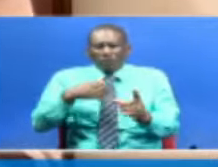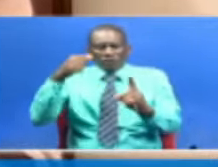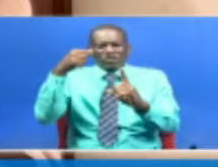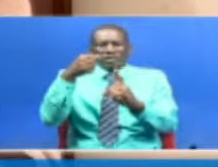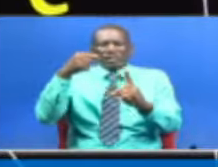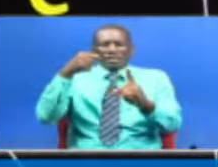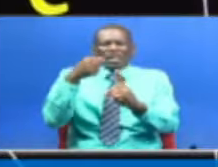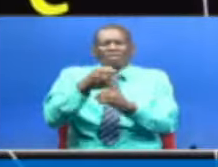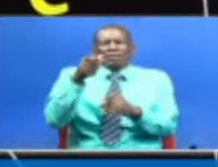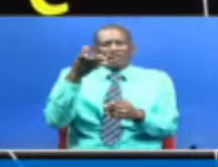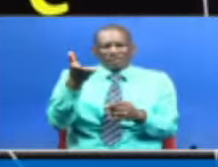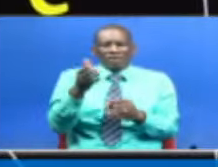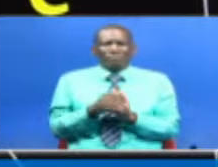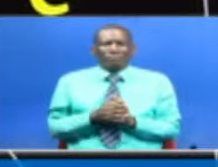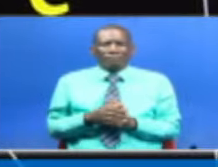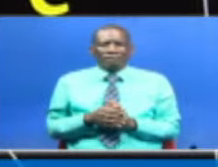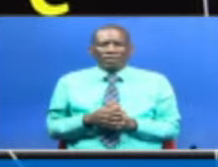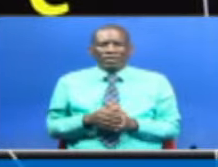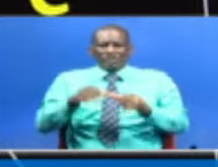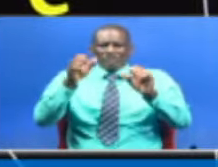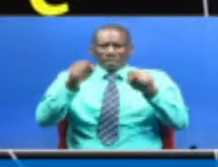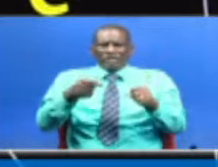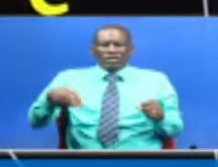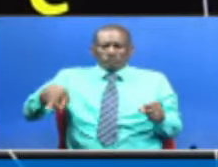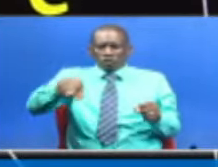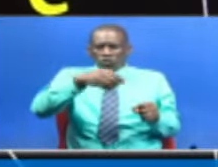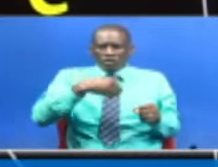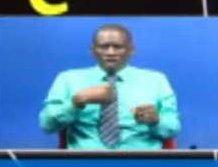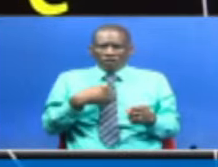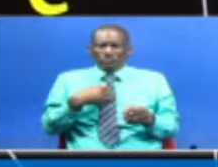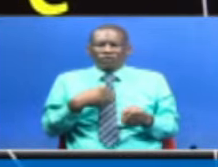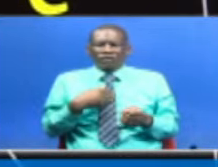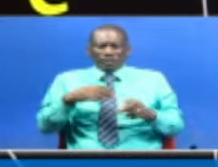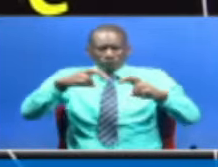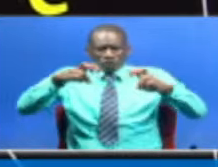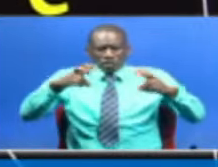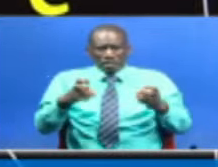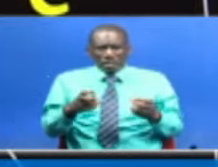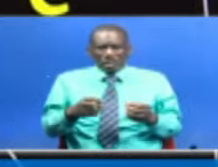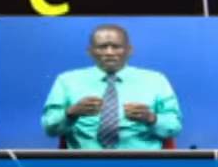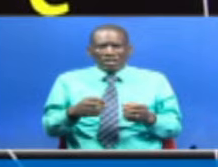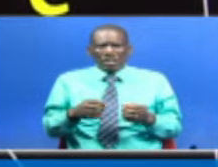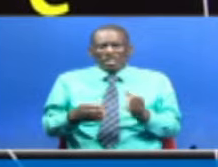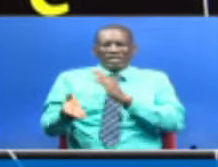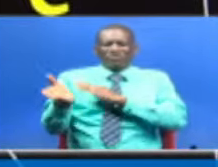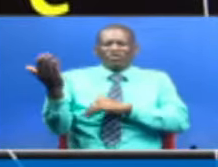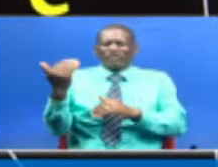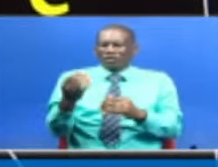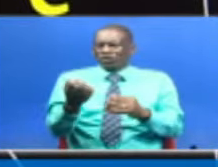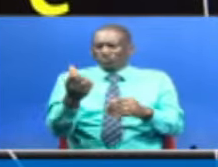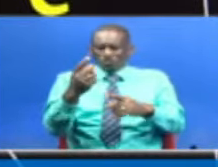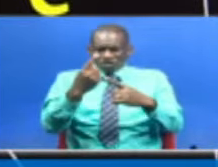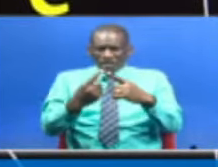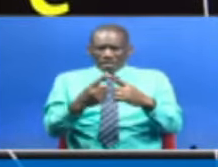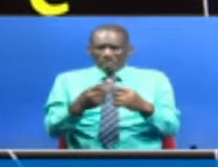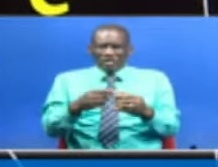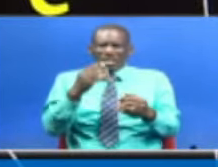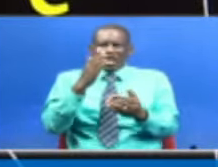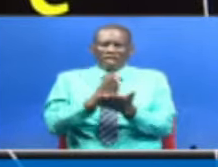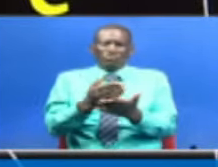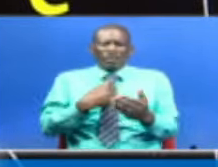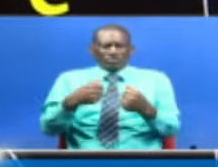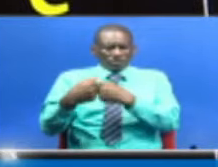end? Yeah, definitely. If you look at them, even over the past few years, we've had challenges of